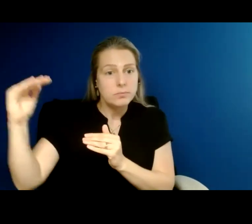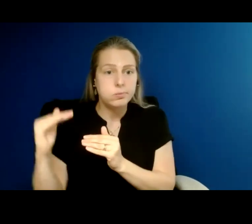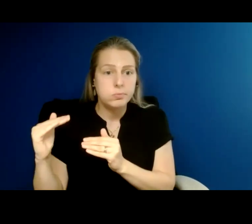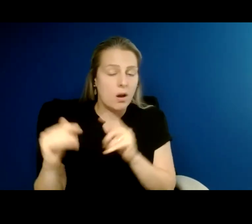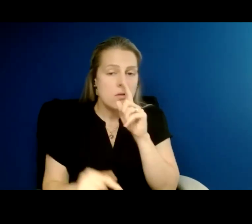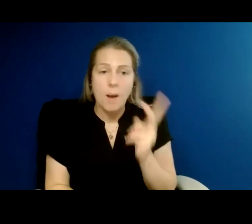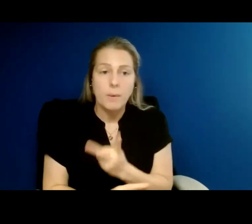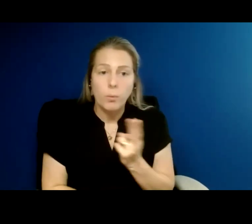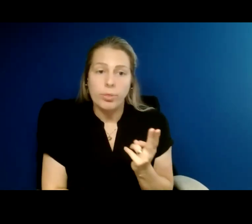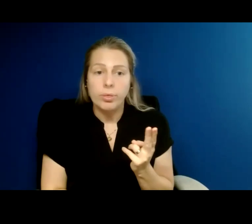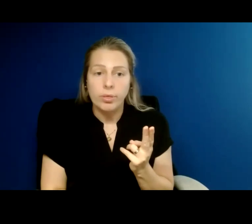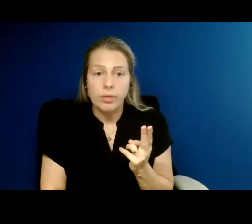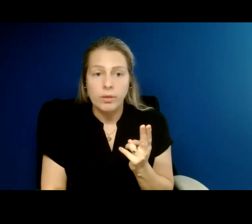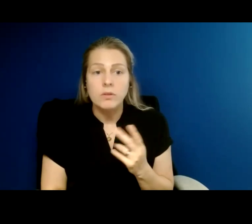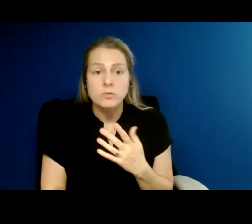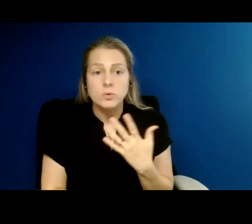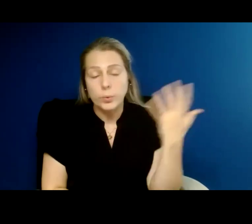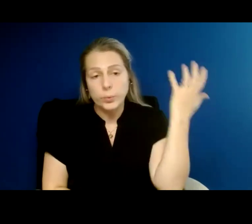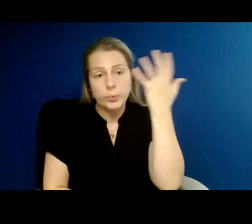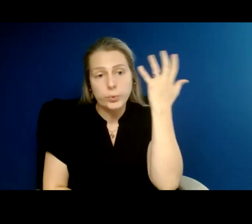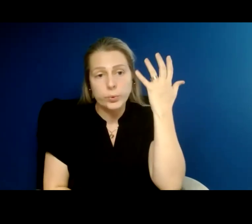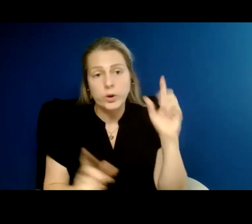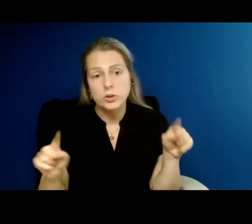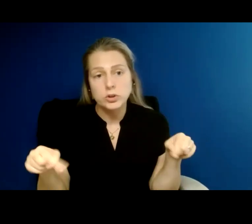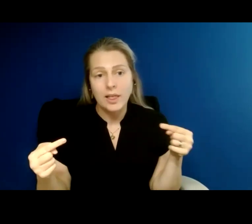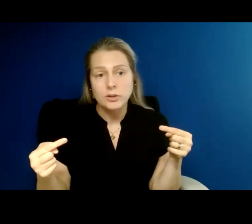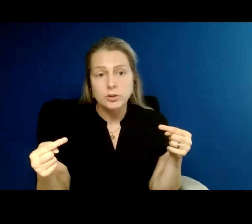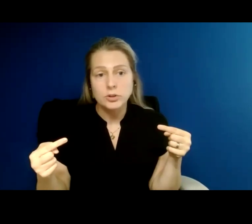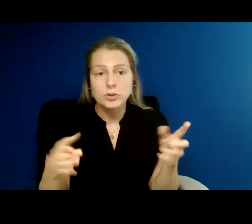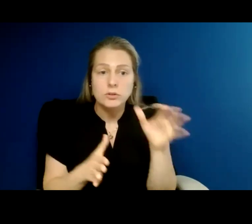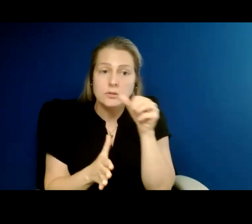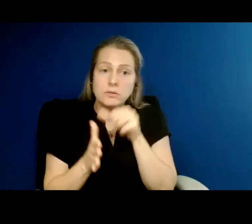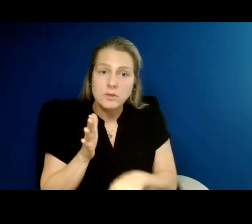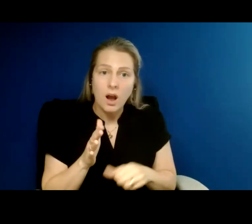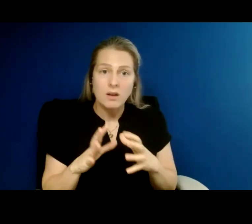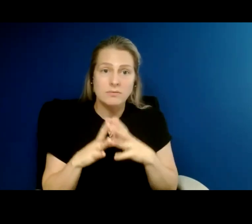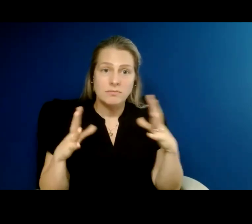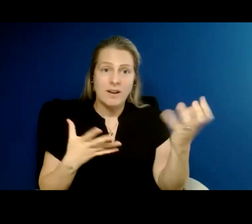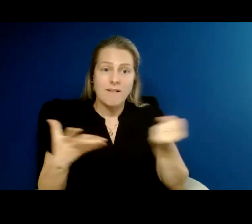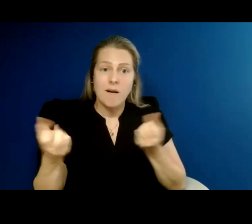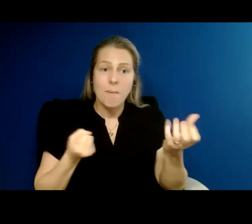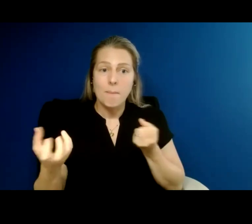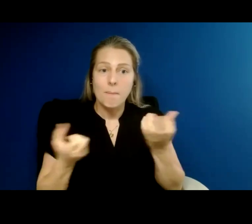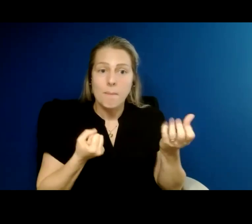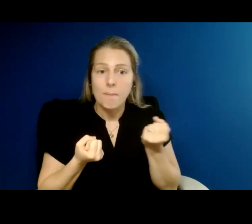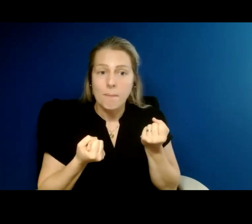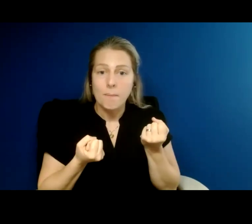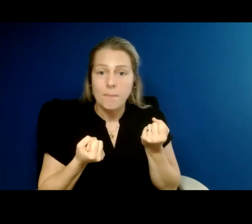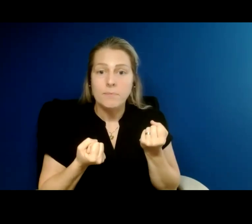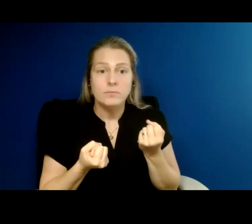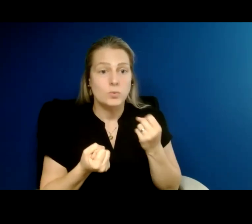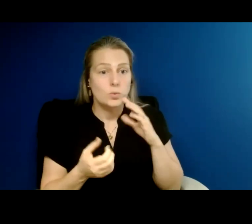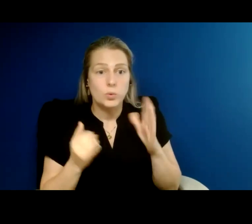profound challenge, especially starting in high income countries, to end the structural dependence on endless economic growth that they currently